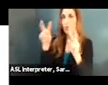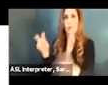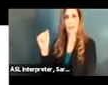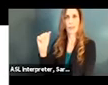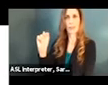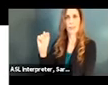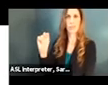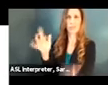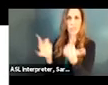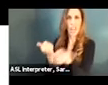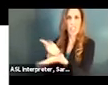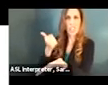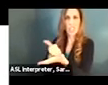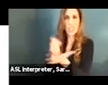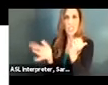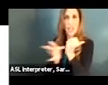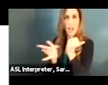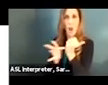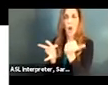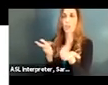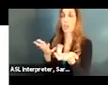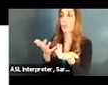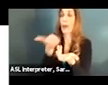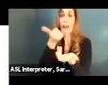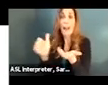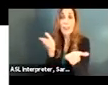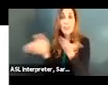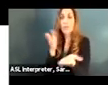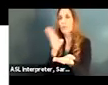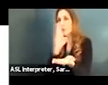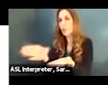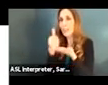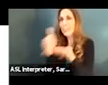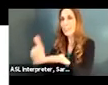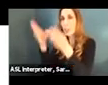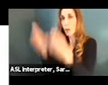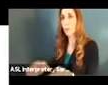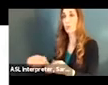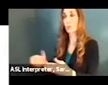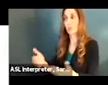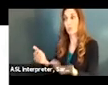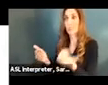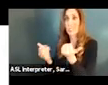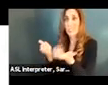technology. So any service that directly assists a person with a disability or the person's family in the